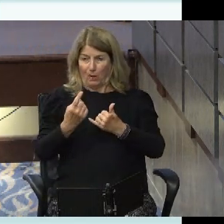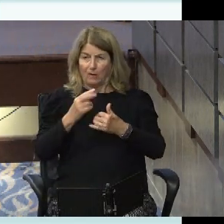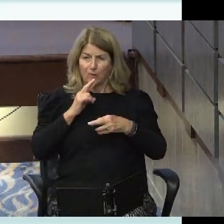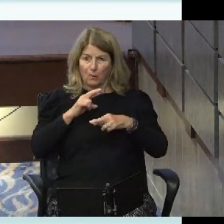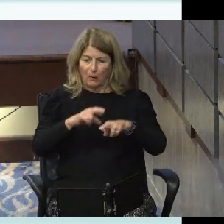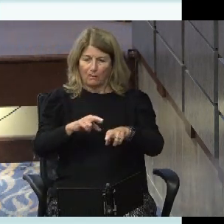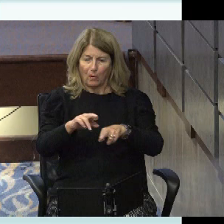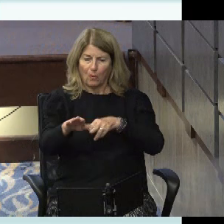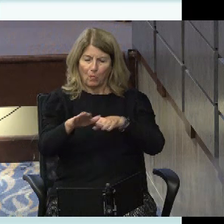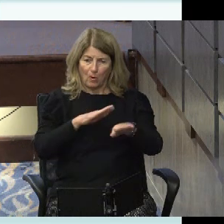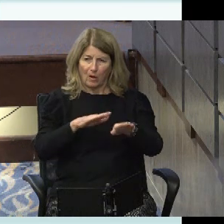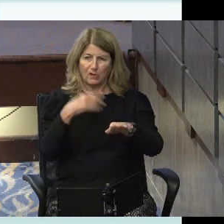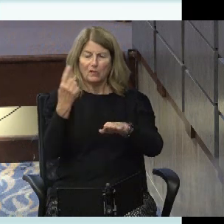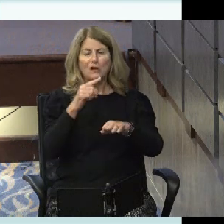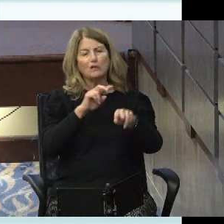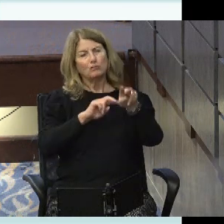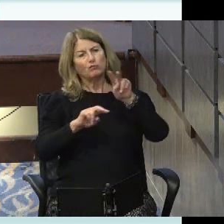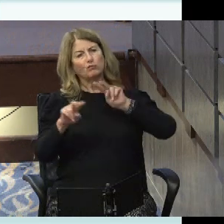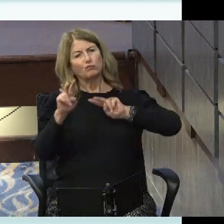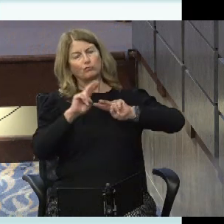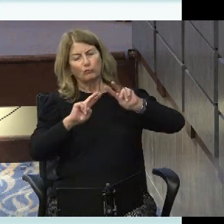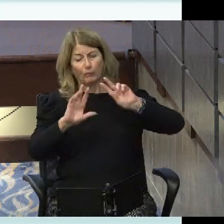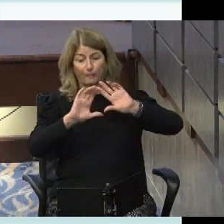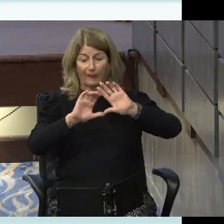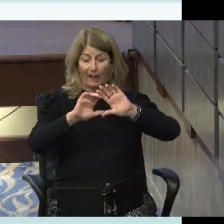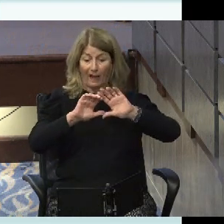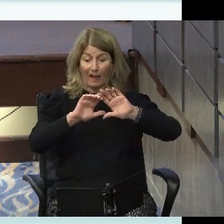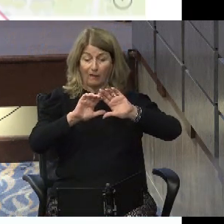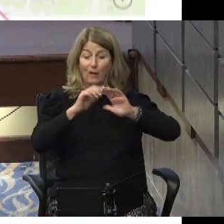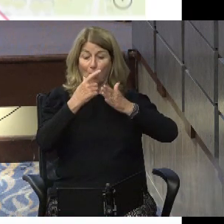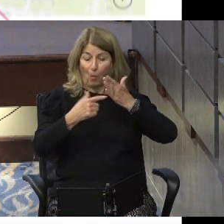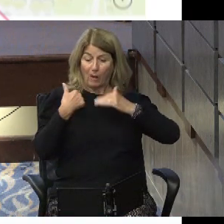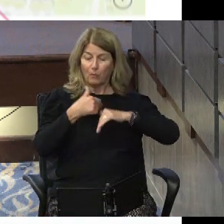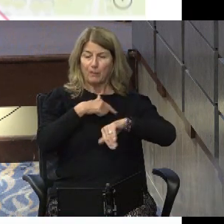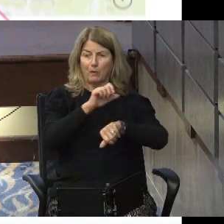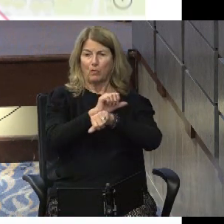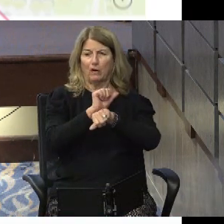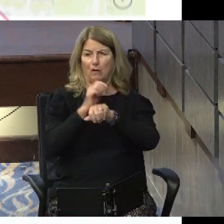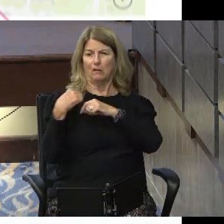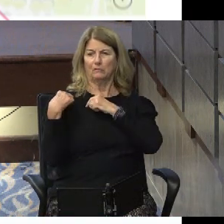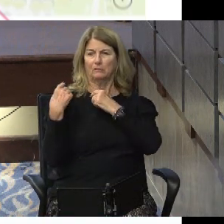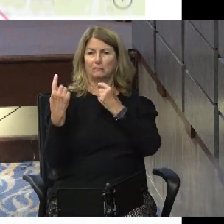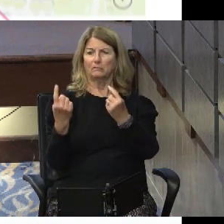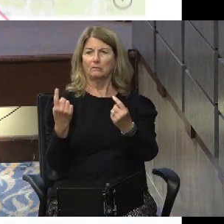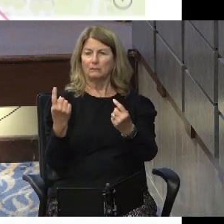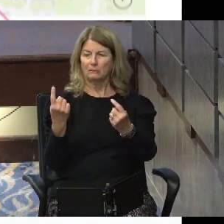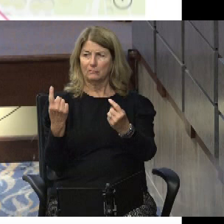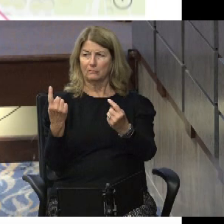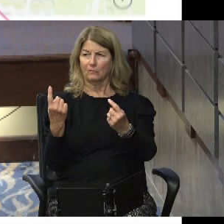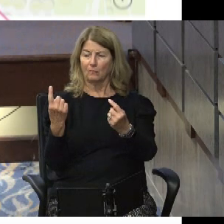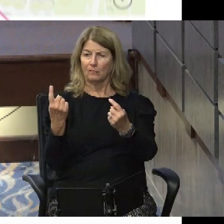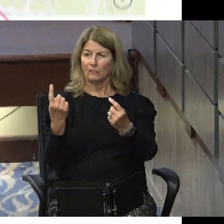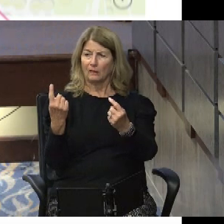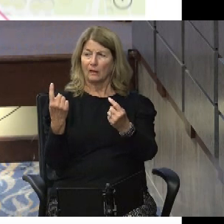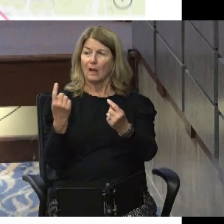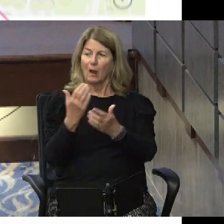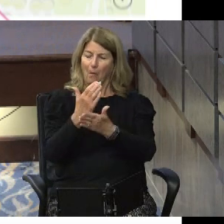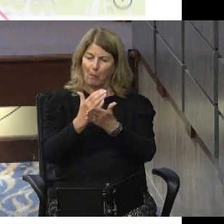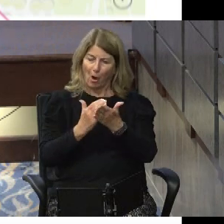of kind of the sculpting of this land that we've been working on. And part of